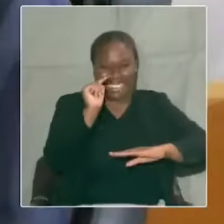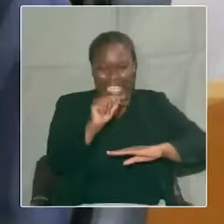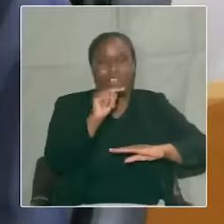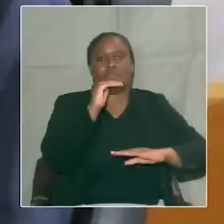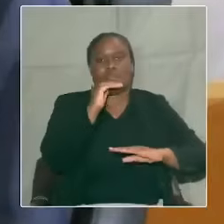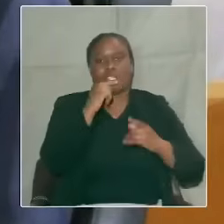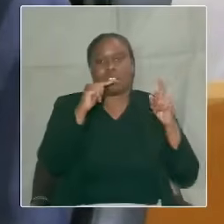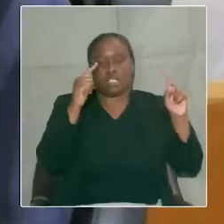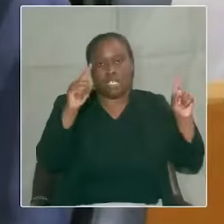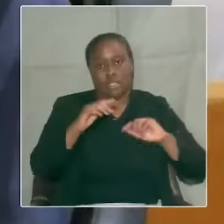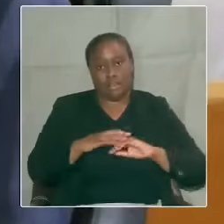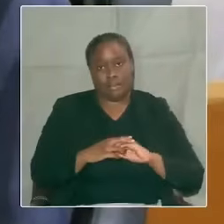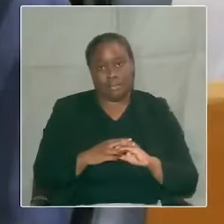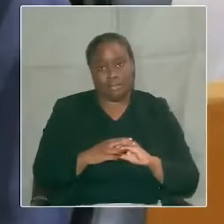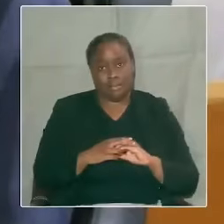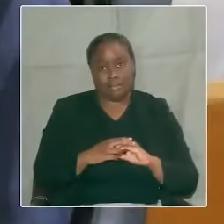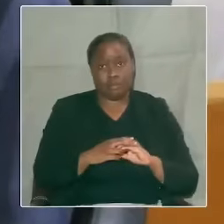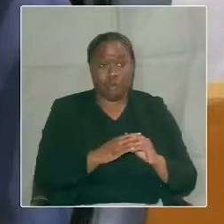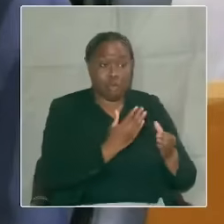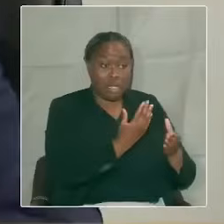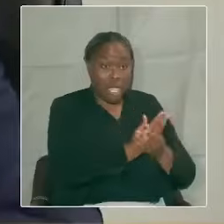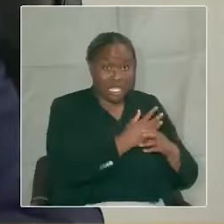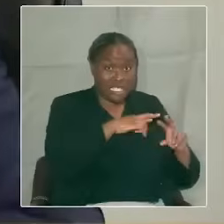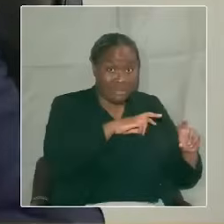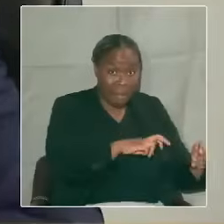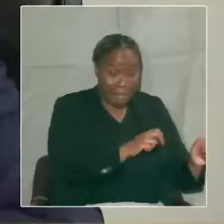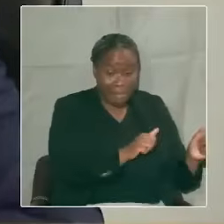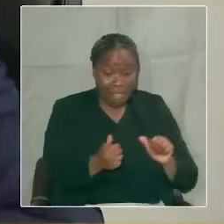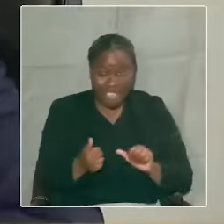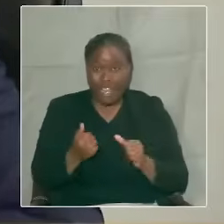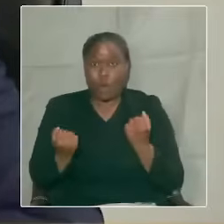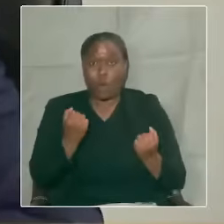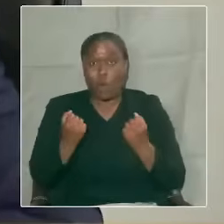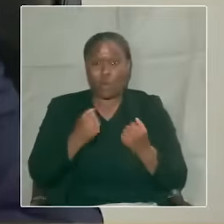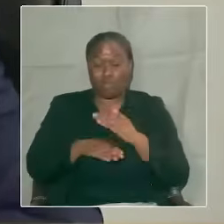That is cases where there is convictions,